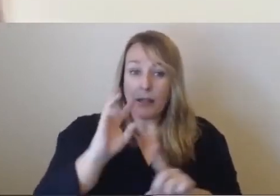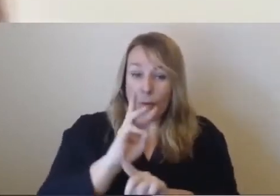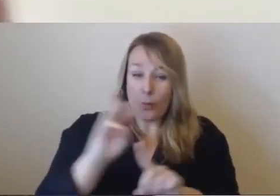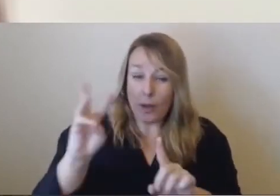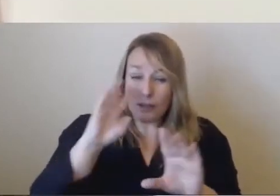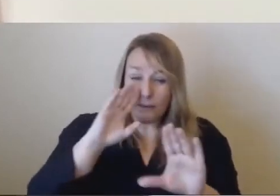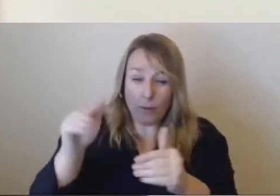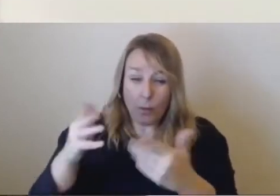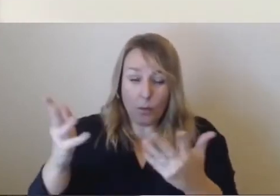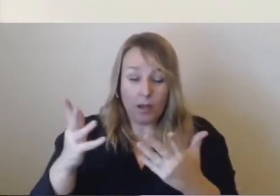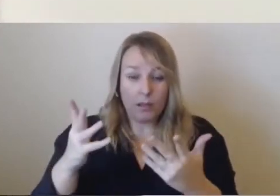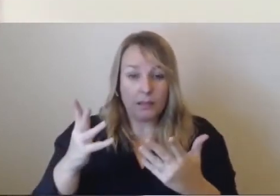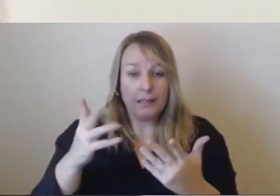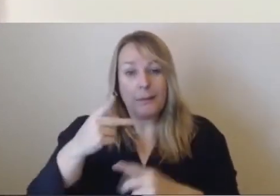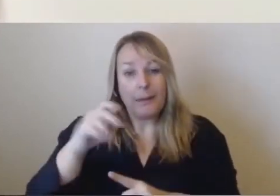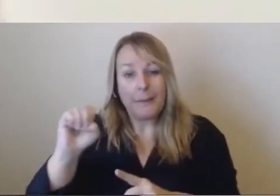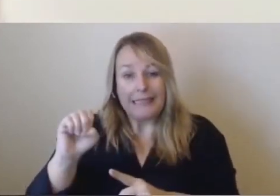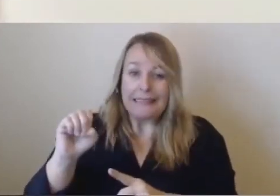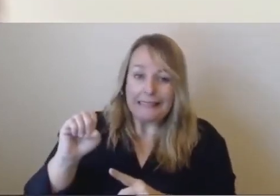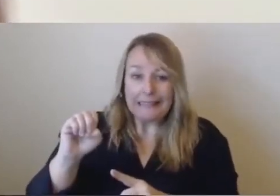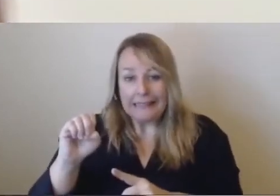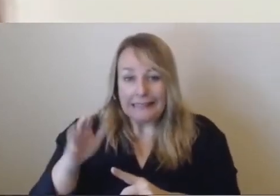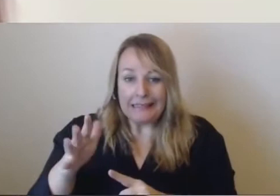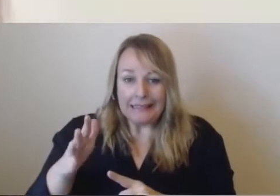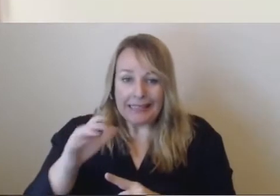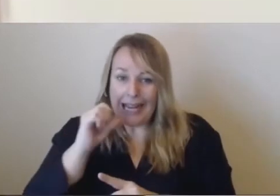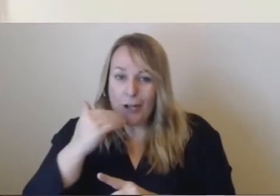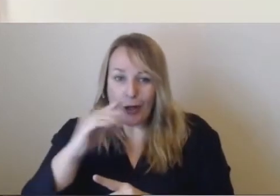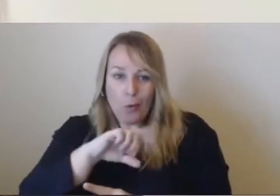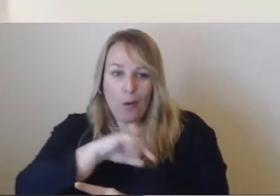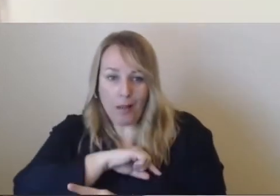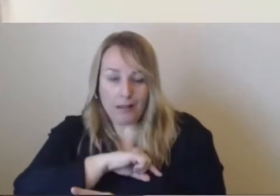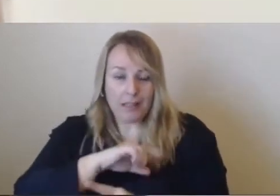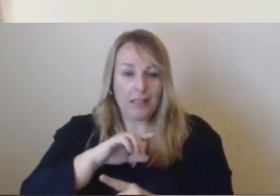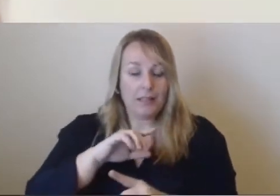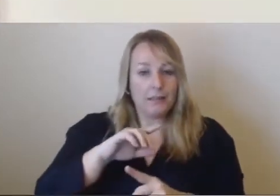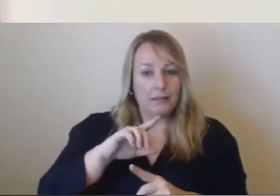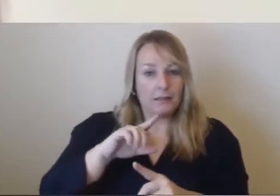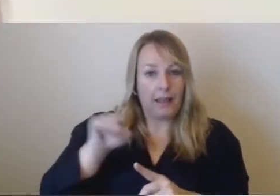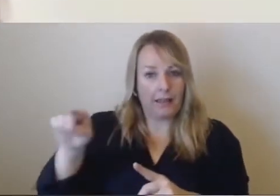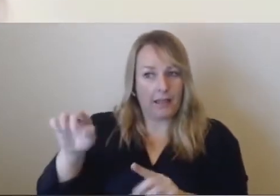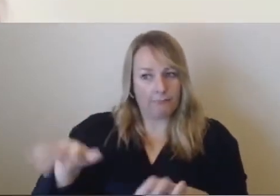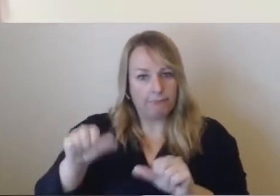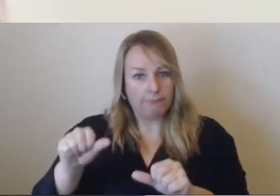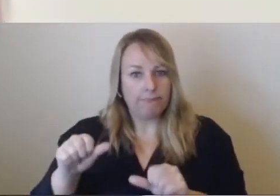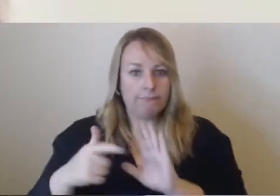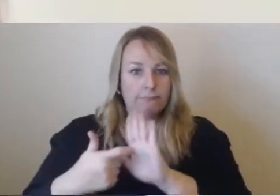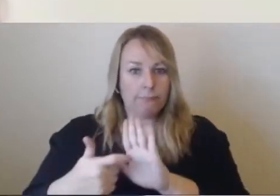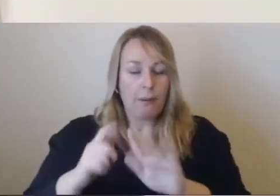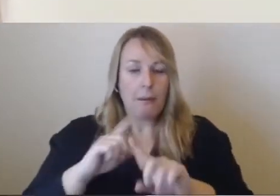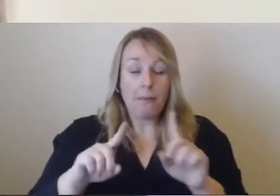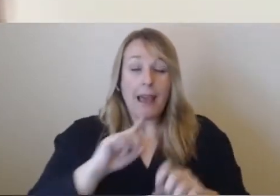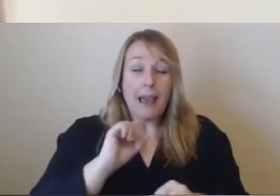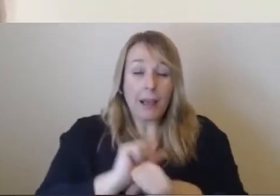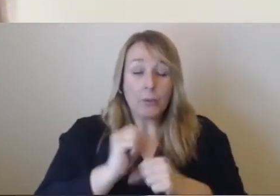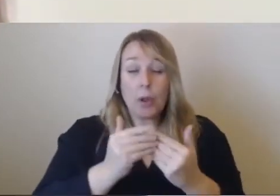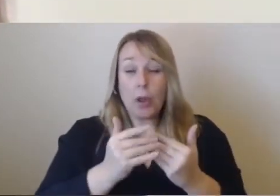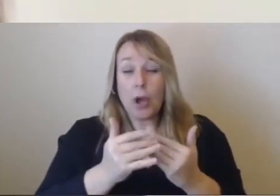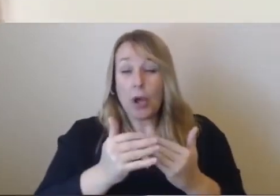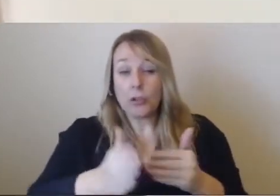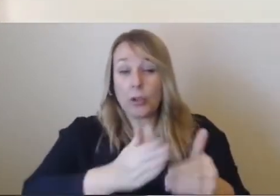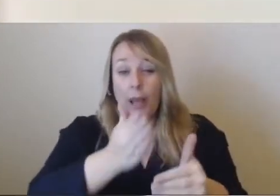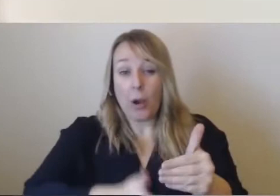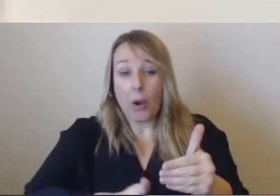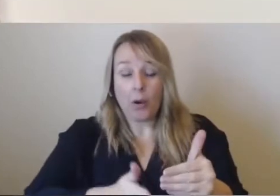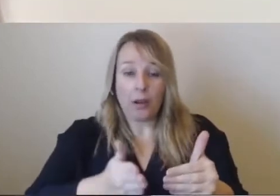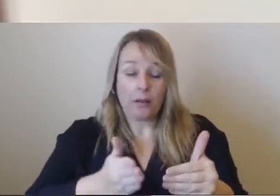the defective PPE or China using this as leverage. But I think it's going to take a long time to see what the actual outcome of this is for